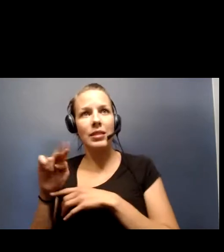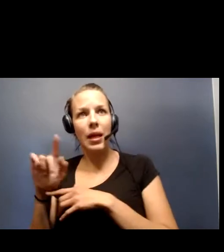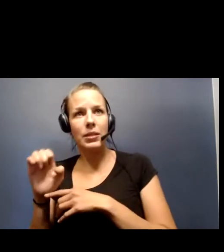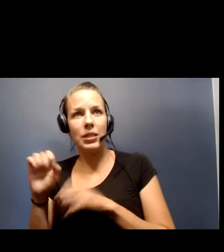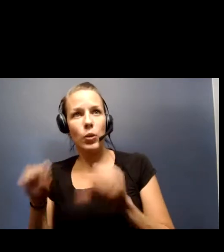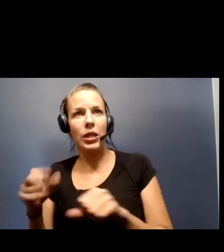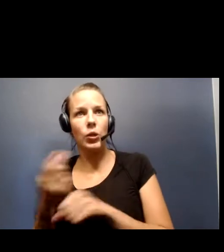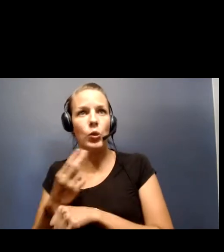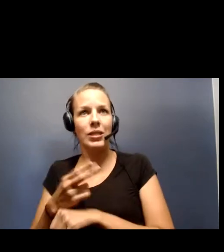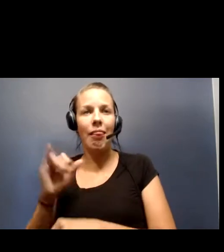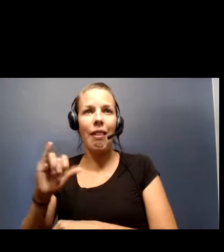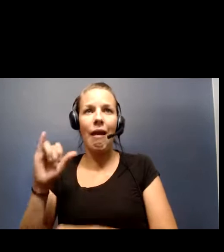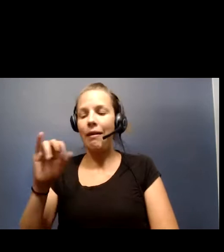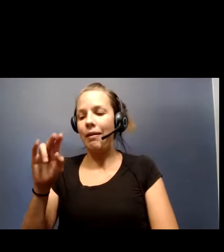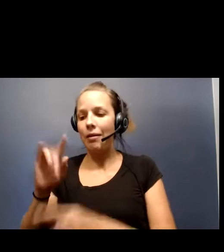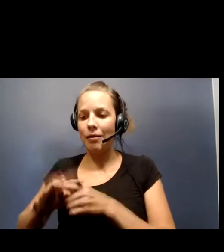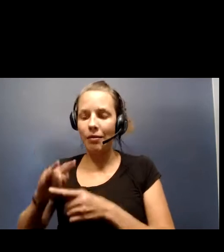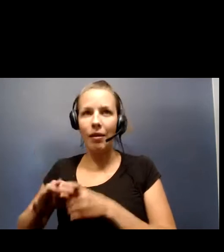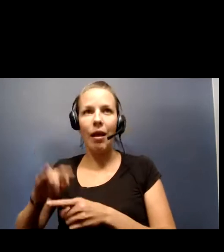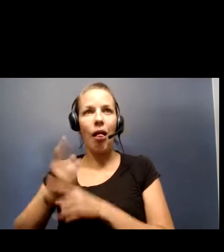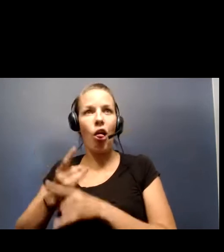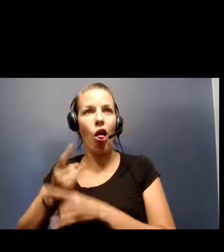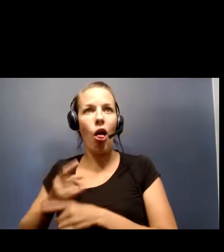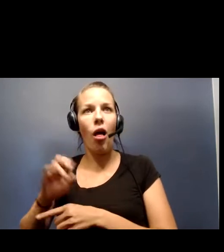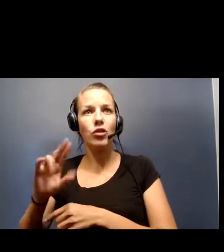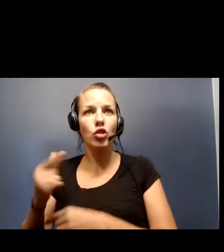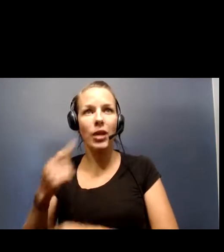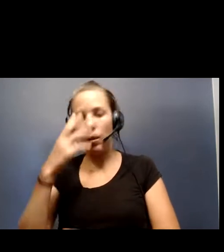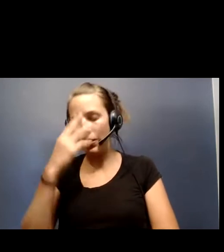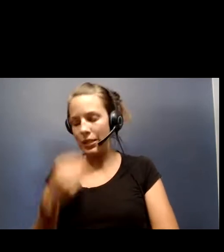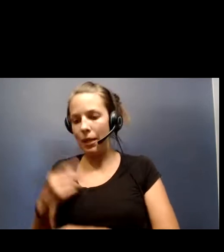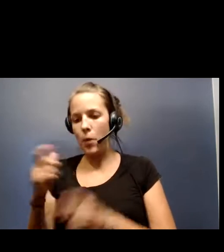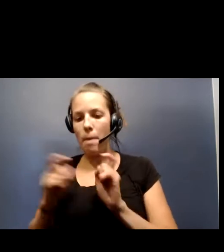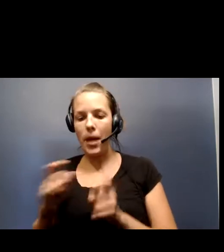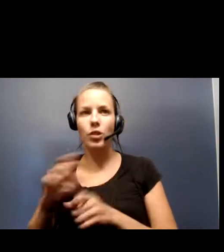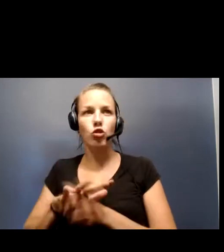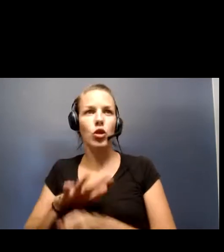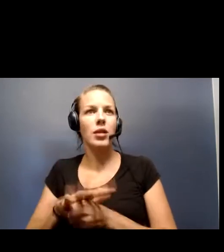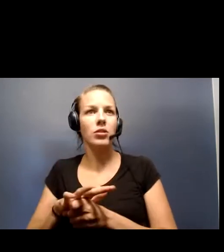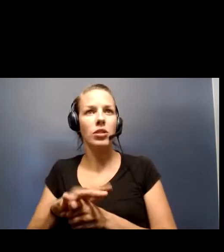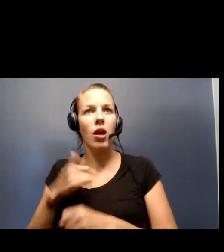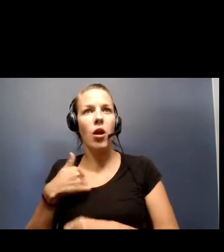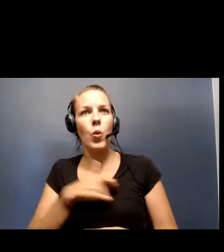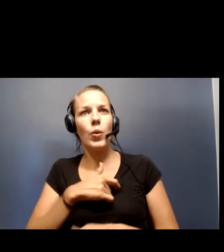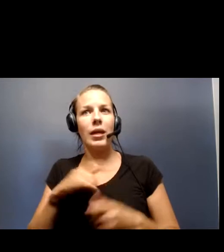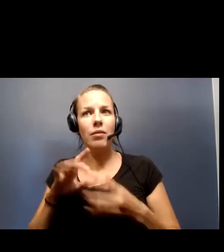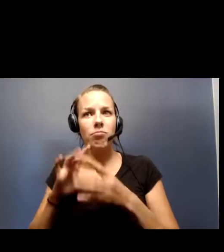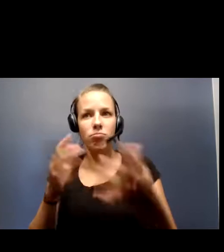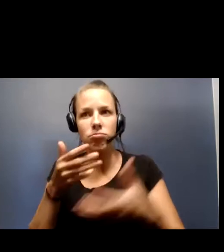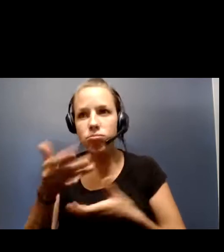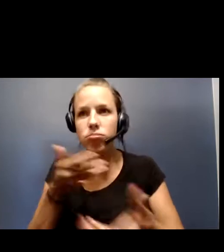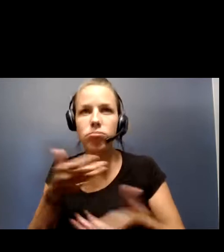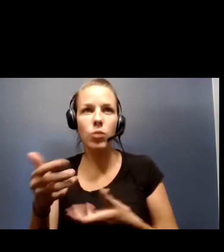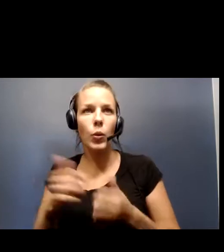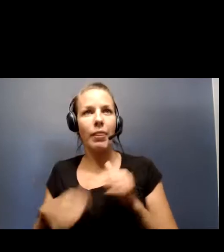use, such as nicotine, alcohol, or drugs, how we sleep, how we manage our stress, and how we relate to each other. And